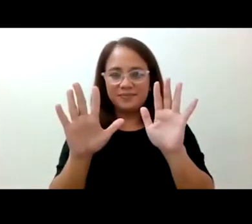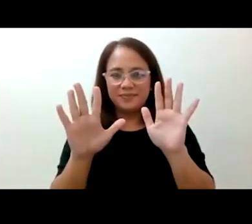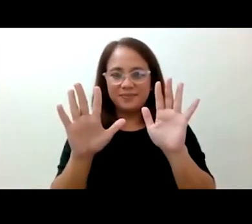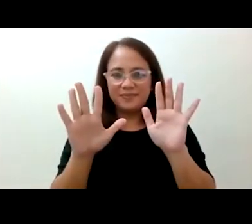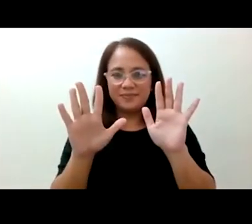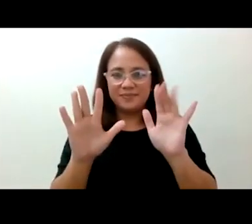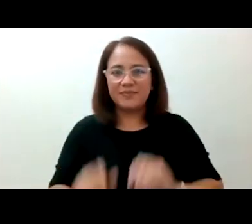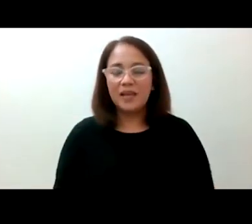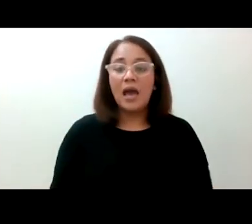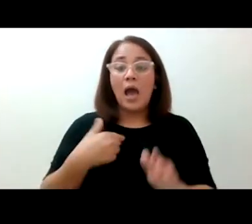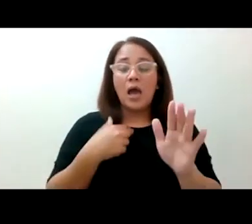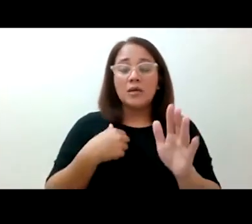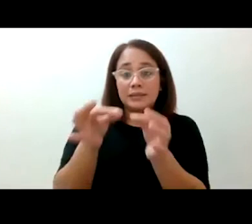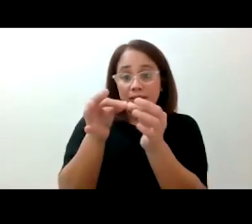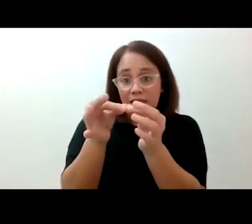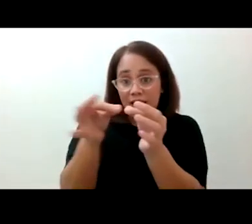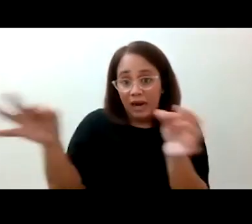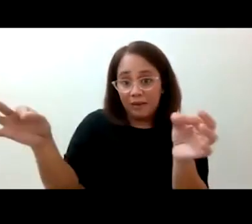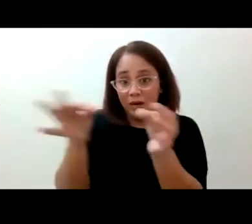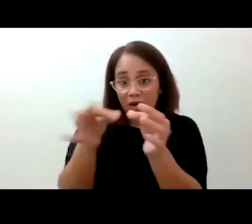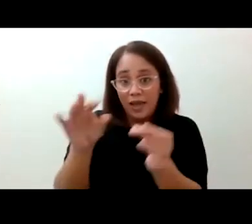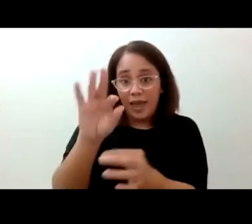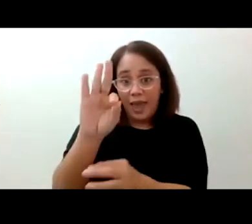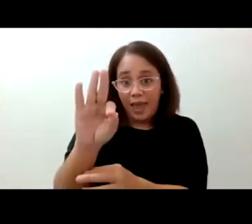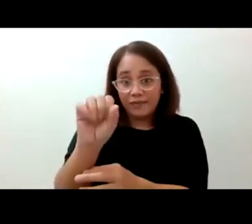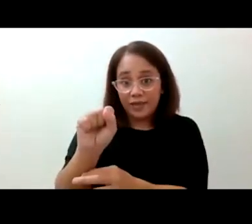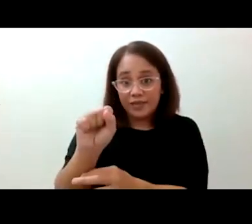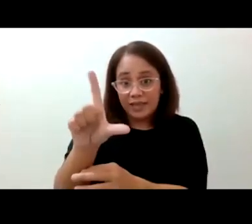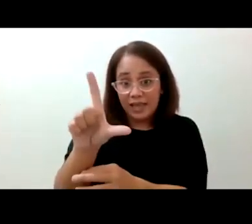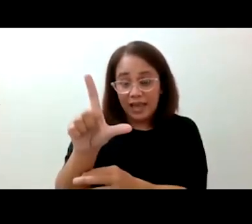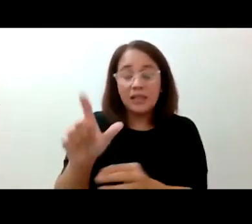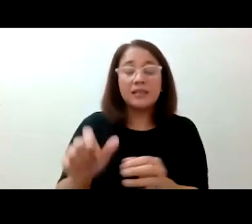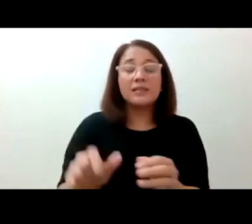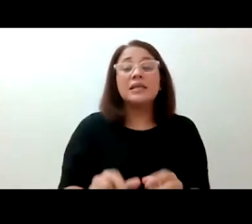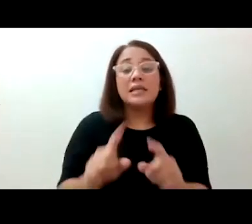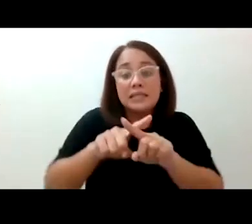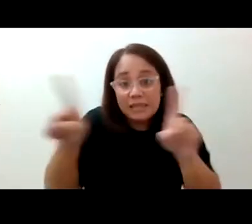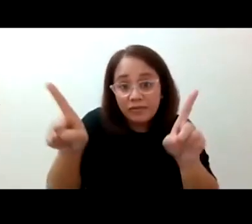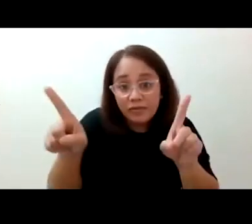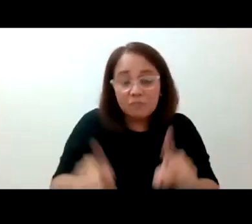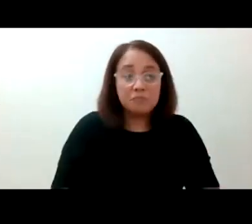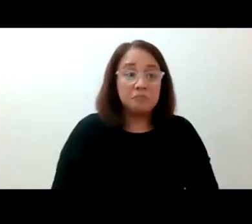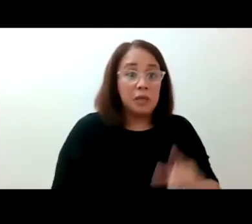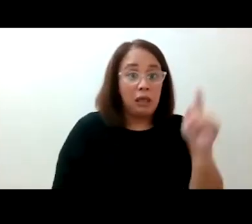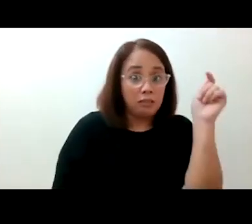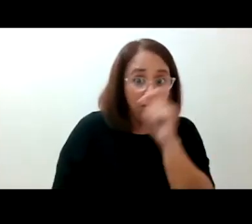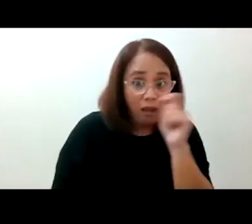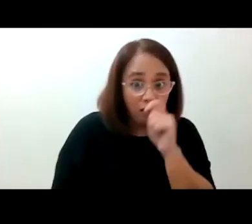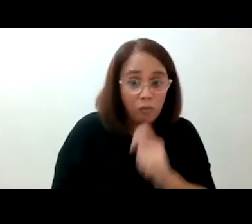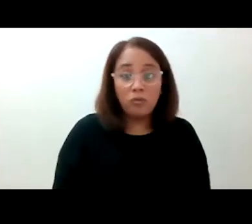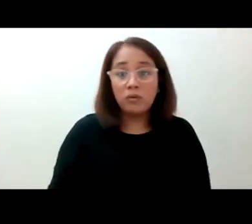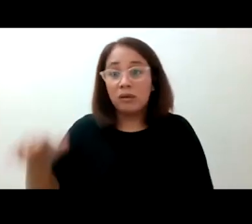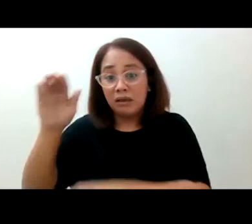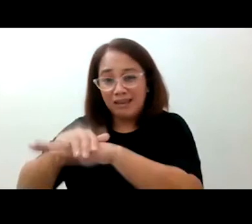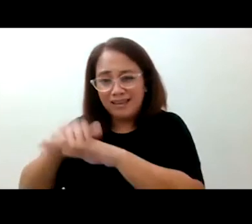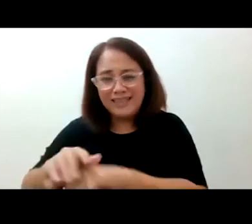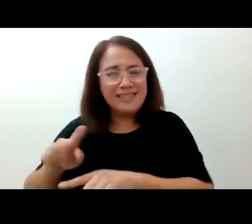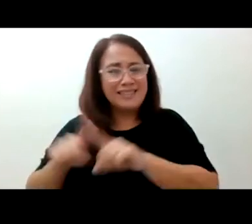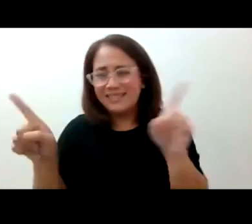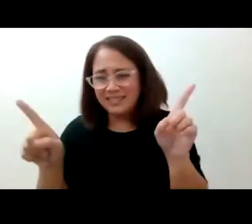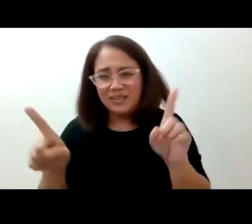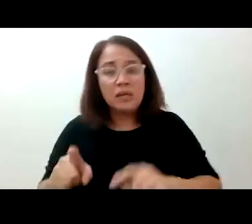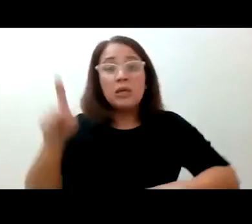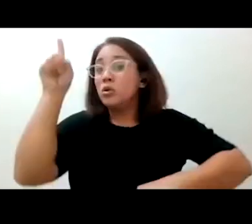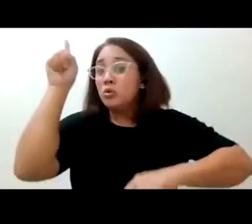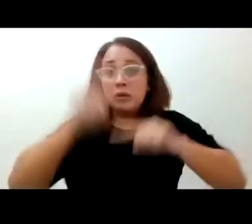of FSL is different from either Tagalog or English. So you can't really speak and sign at the same